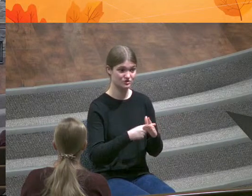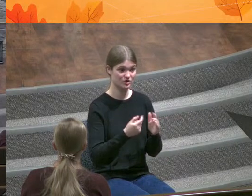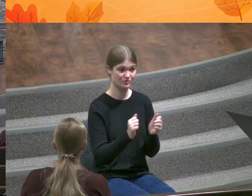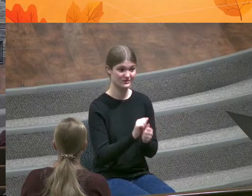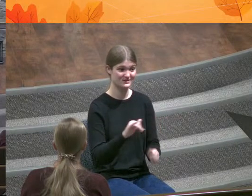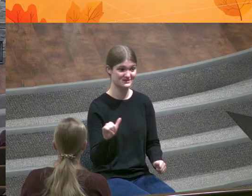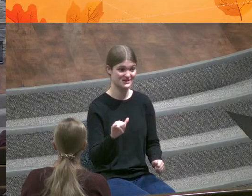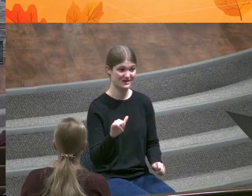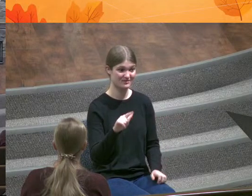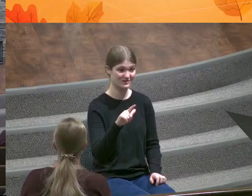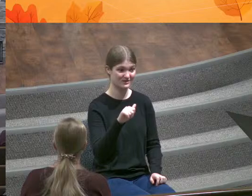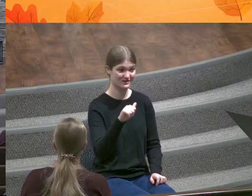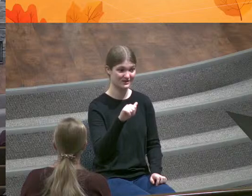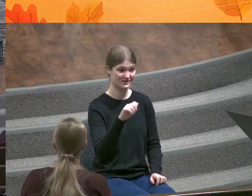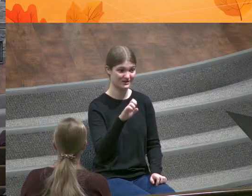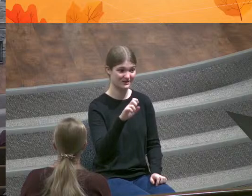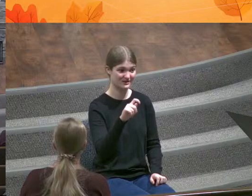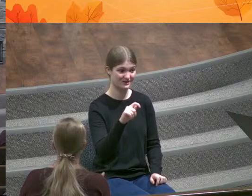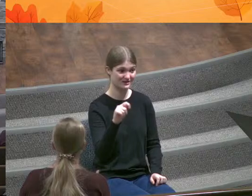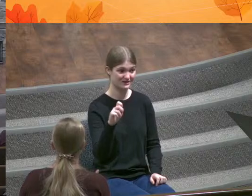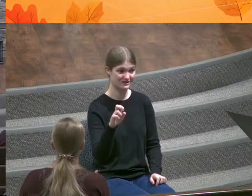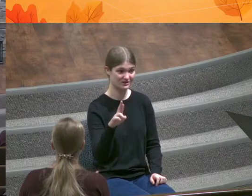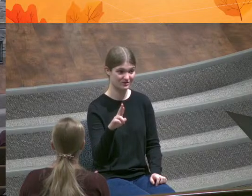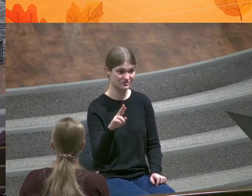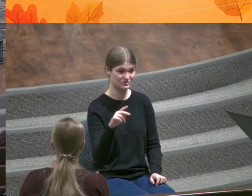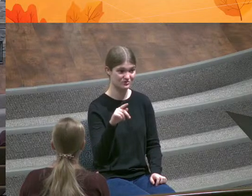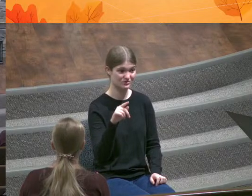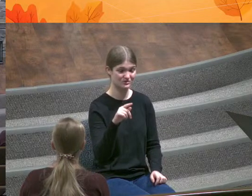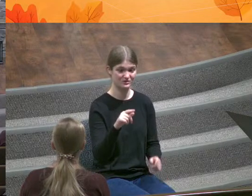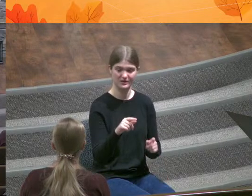home and remember them.